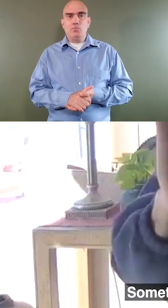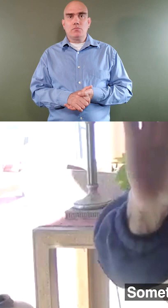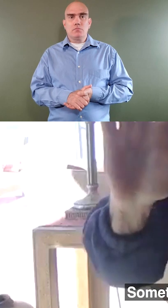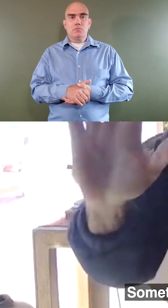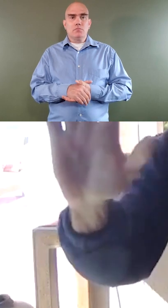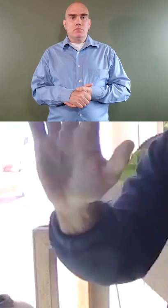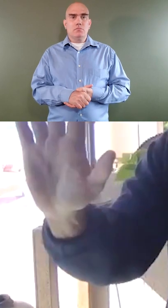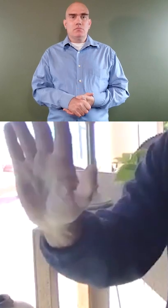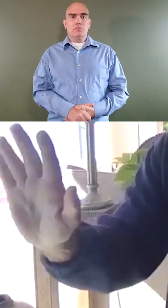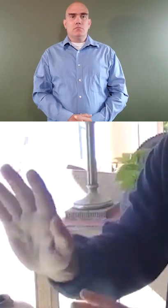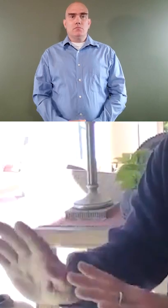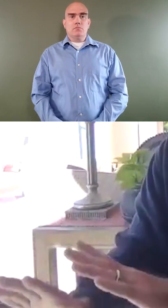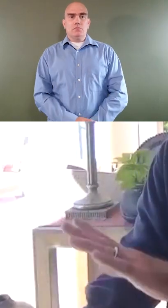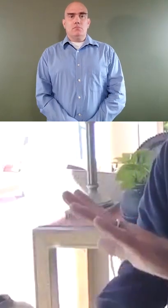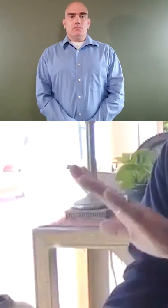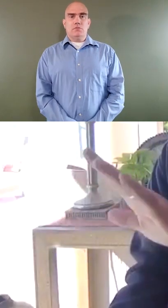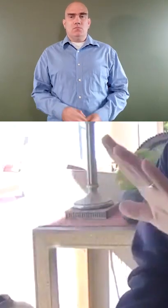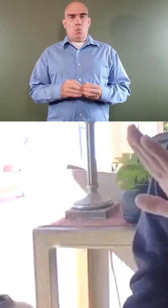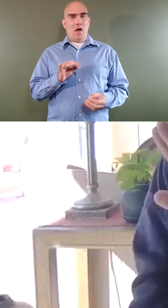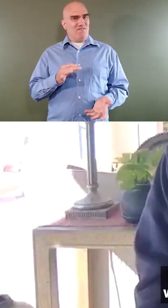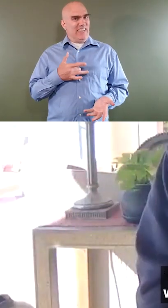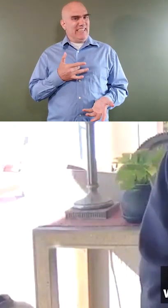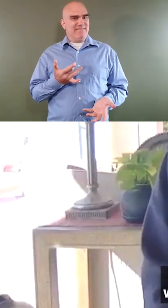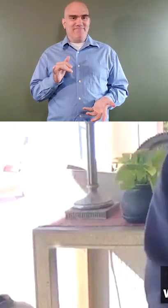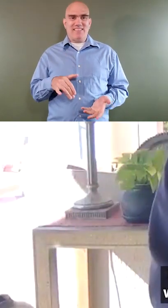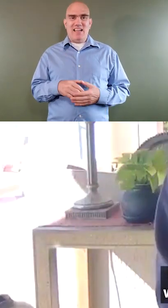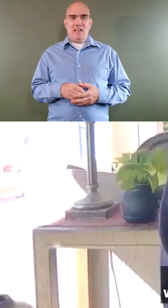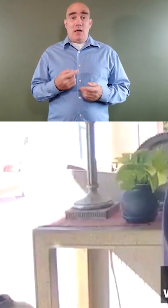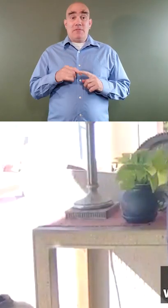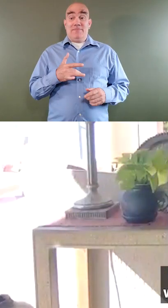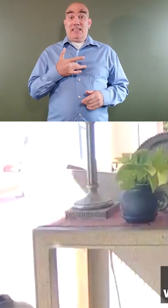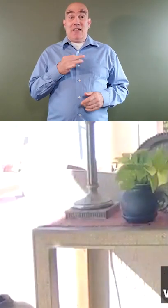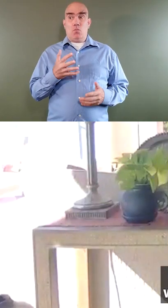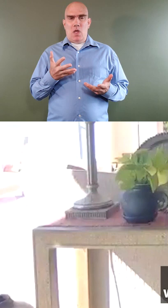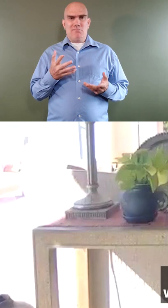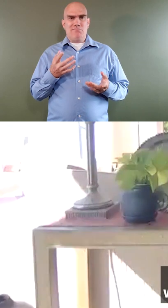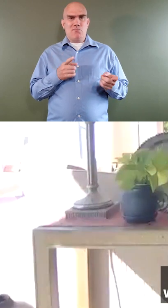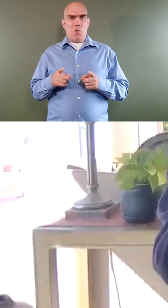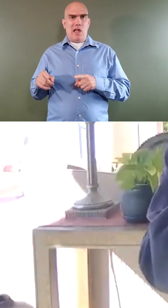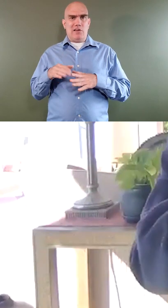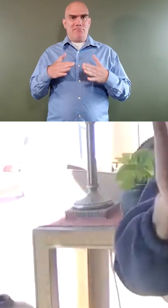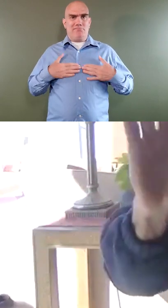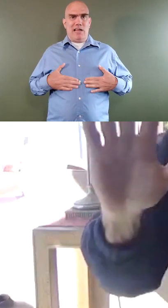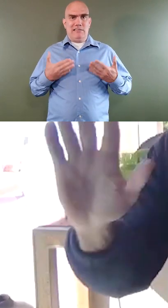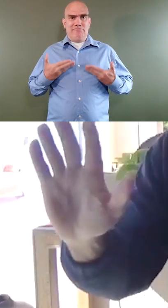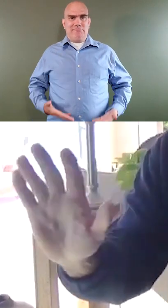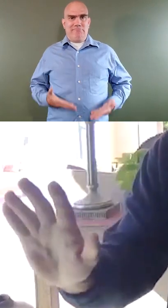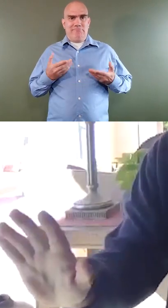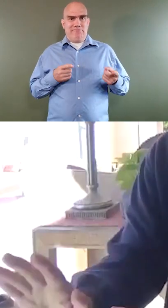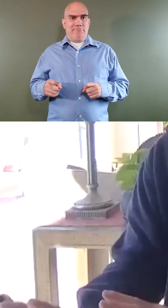isn't obvious. It's more of a feeling. It comes from this feeling of what's going on in your body. So you have